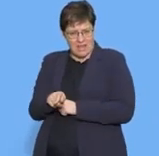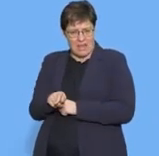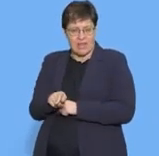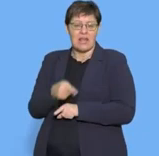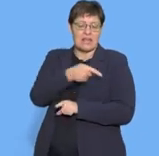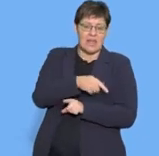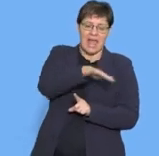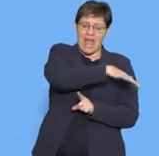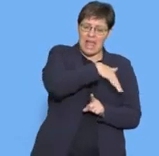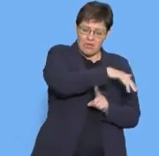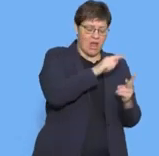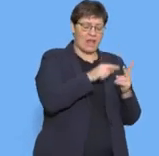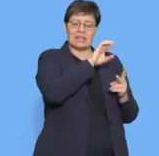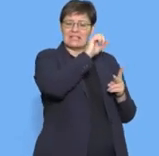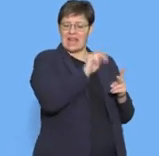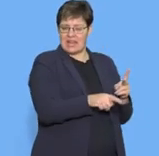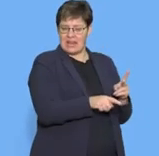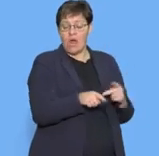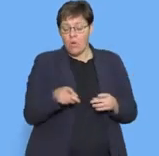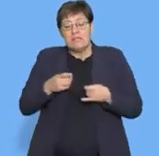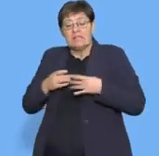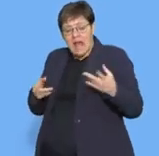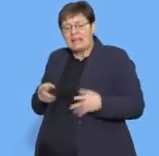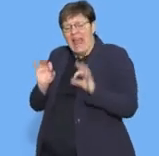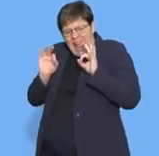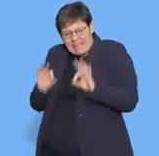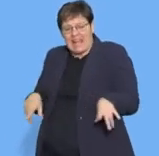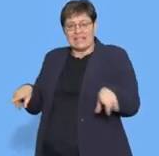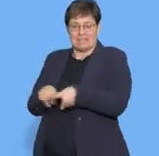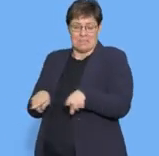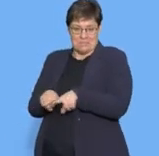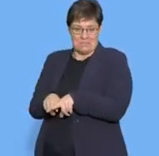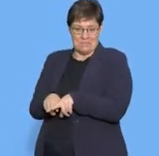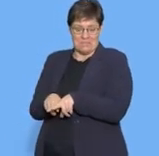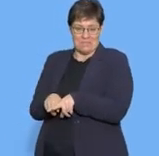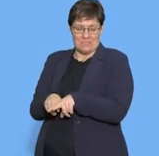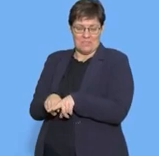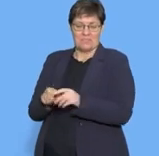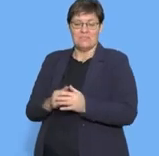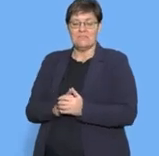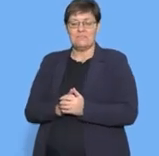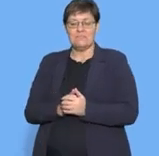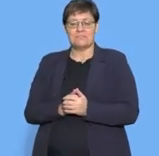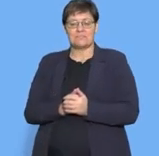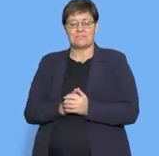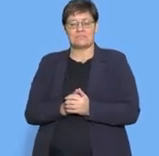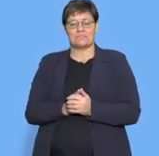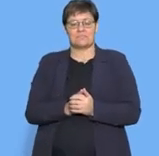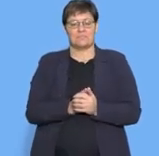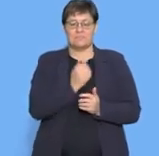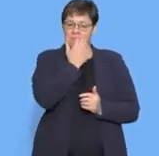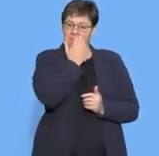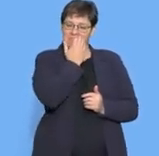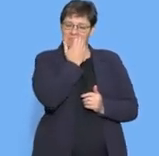that we just did the area and the sine rule proof. We actually start off in almost exactly the same way again. Let's